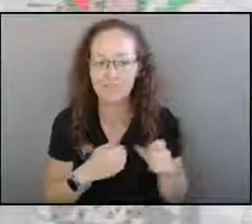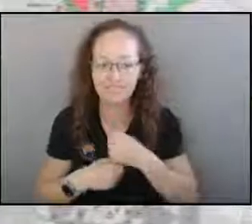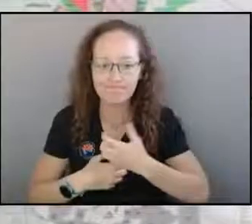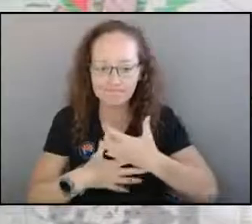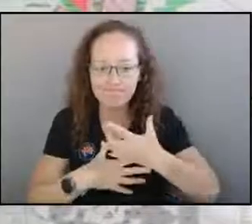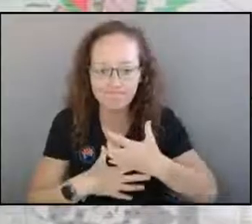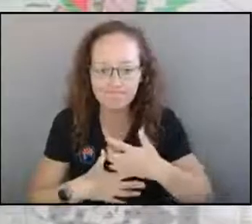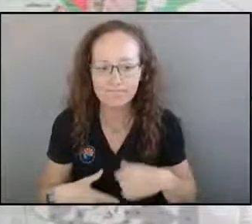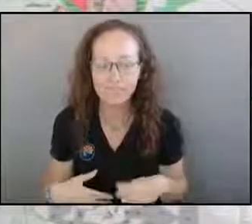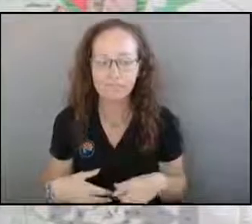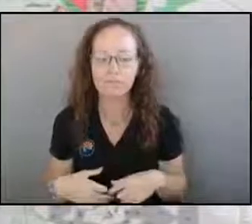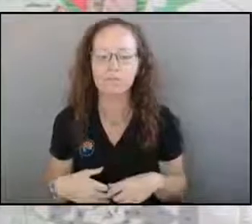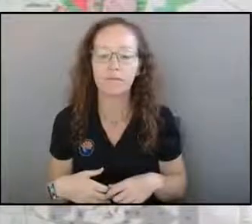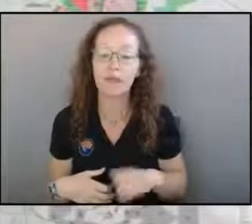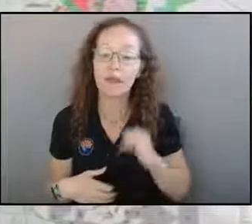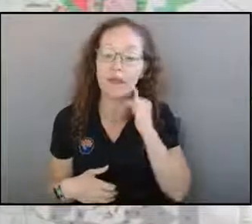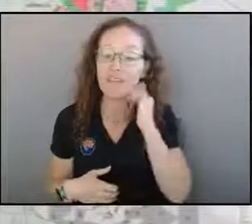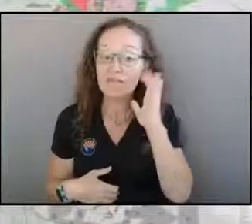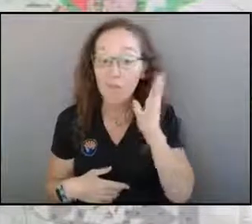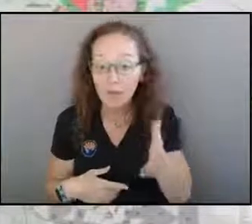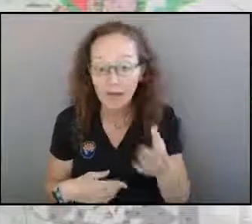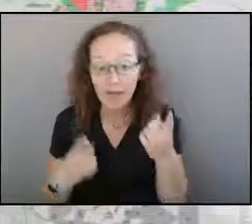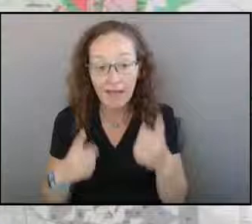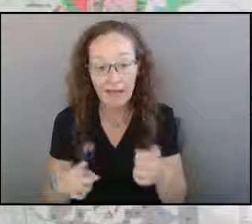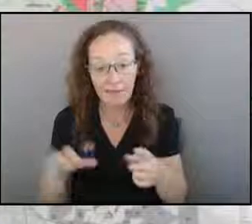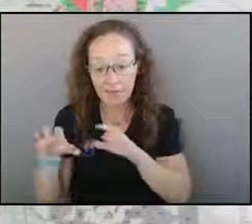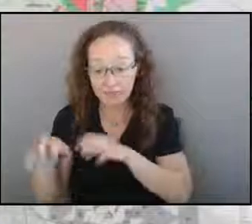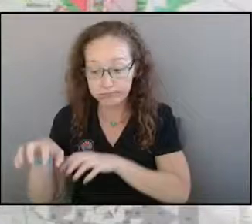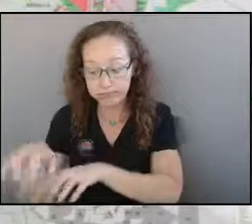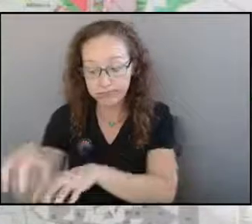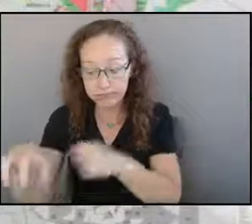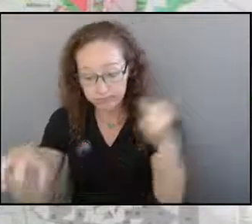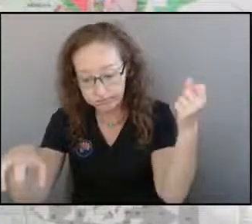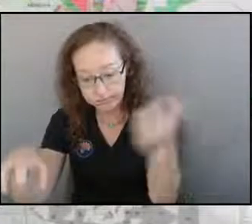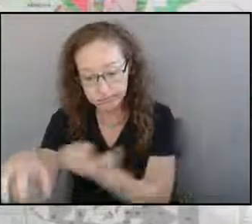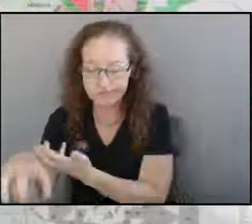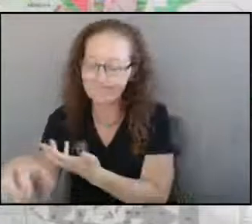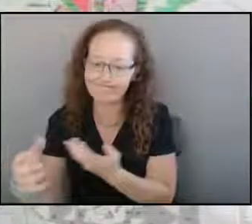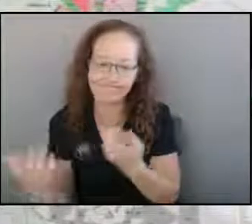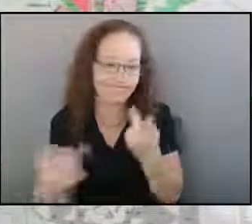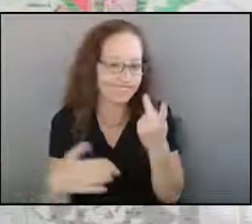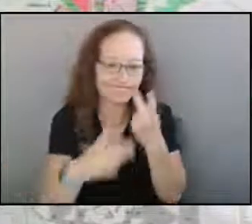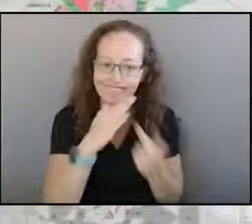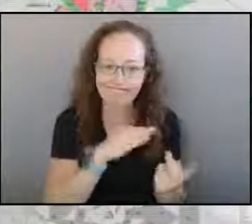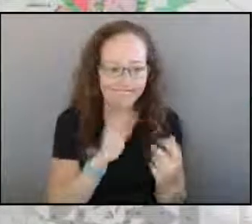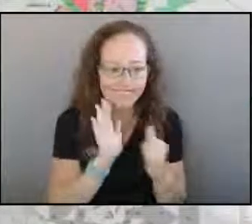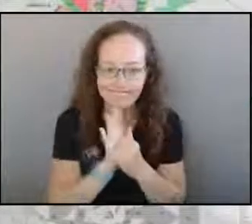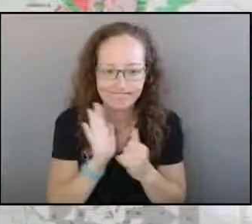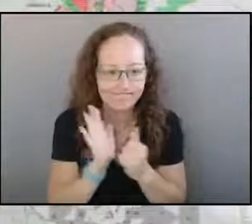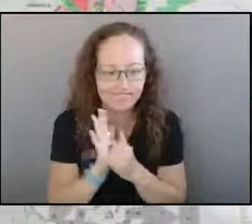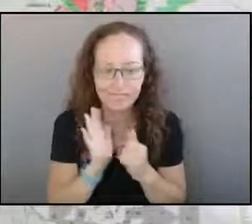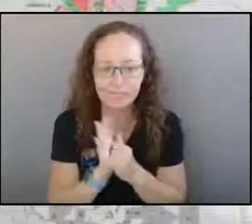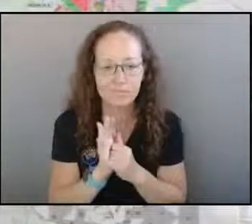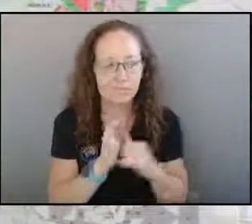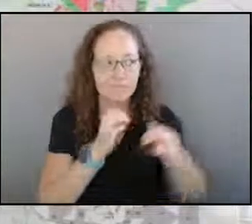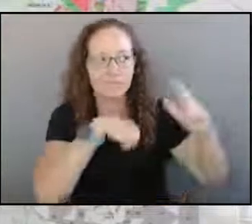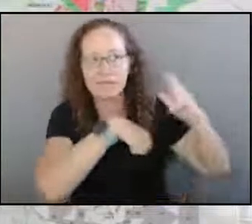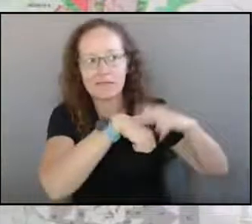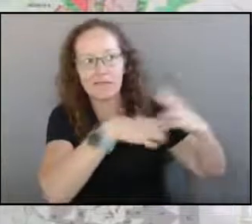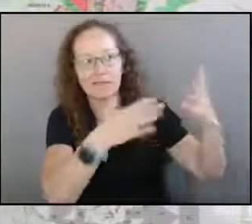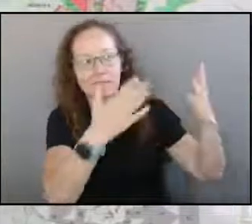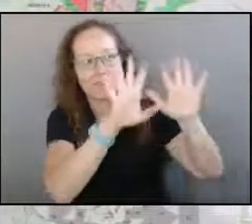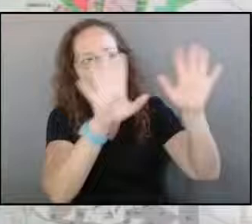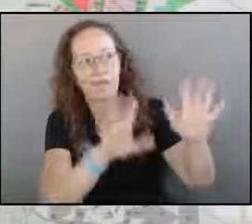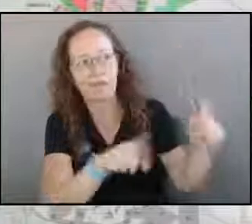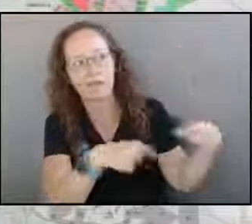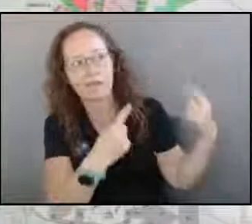going to happen or not, we really can't say, because Mother Nature's played so many different variables on us over the past 40 some days